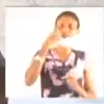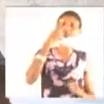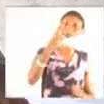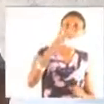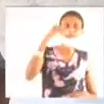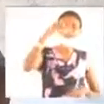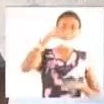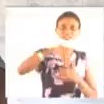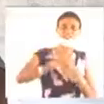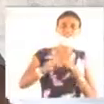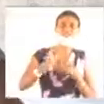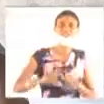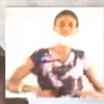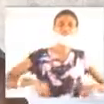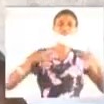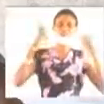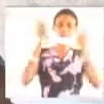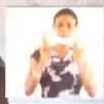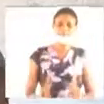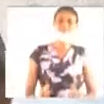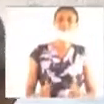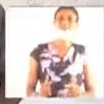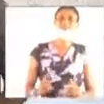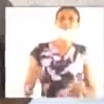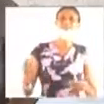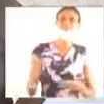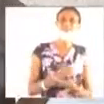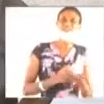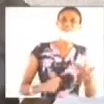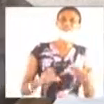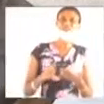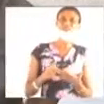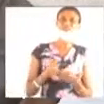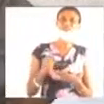people under the influence of drug addicts.